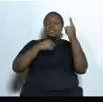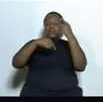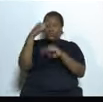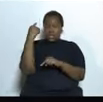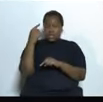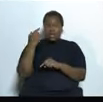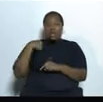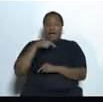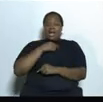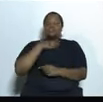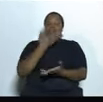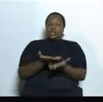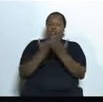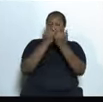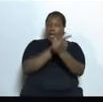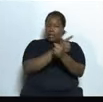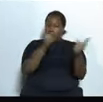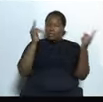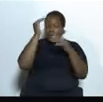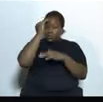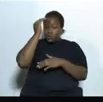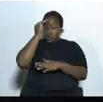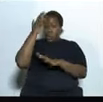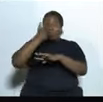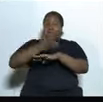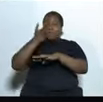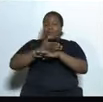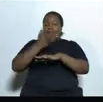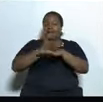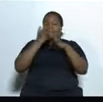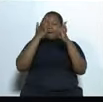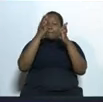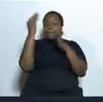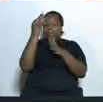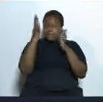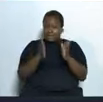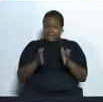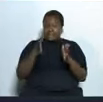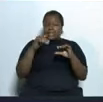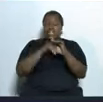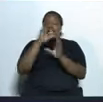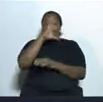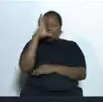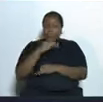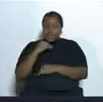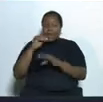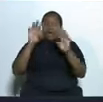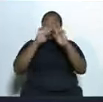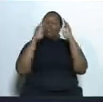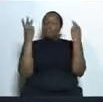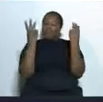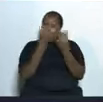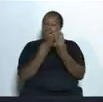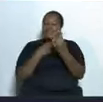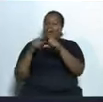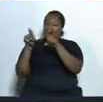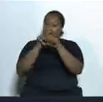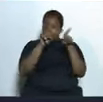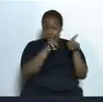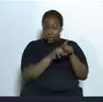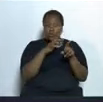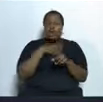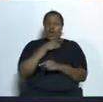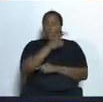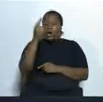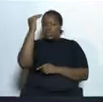tonight identify cults that are present in Africa and around the world, but we're going to help you to identify the great